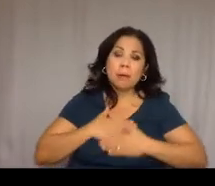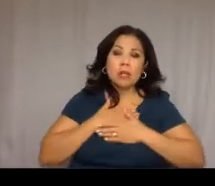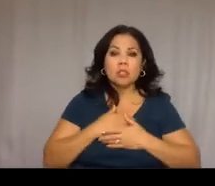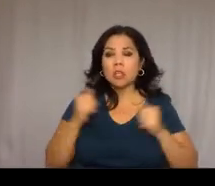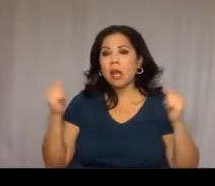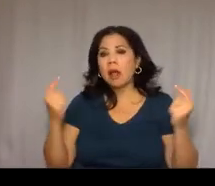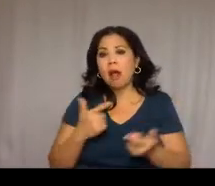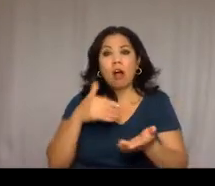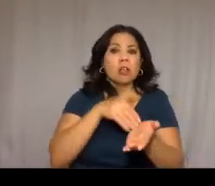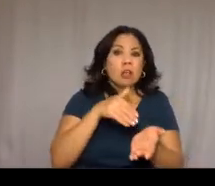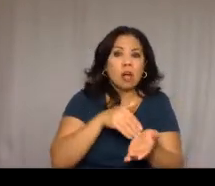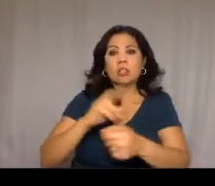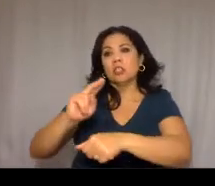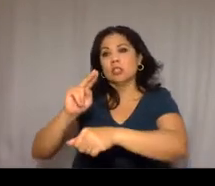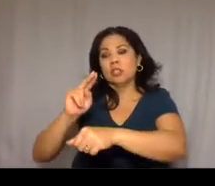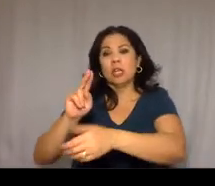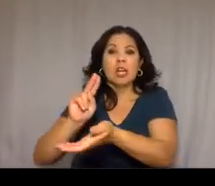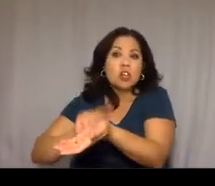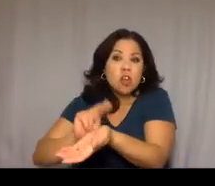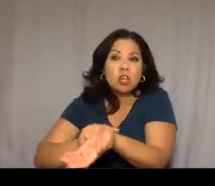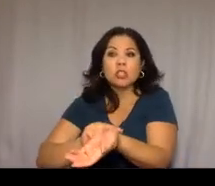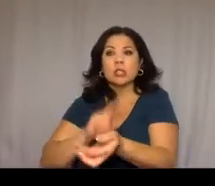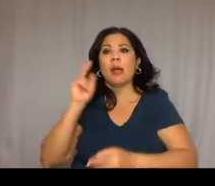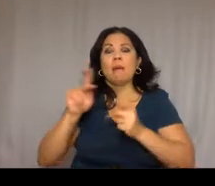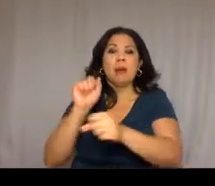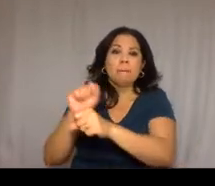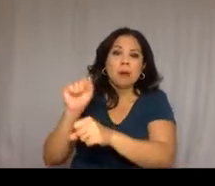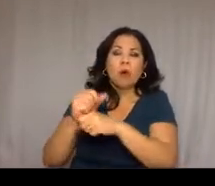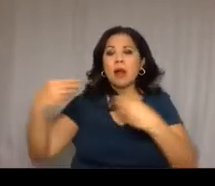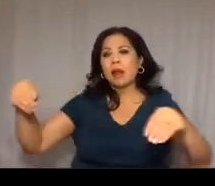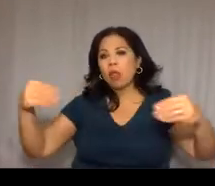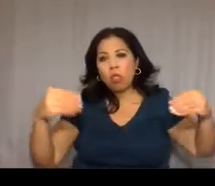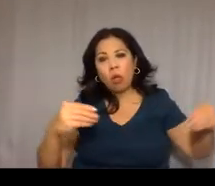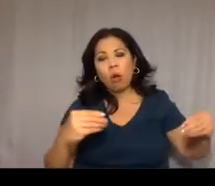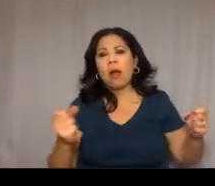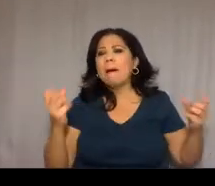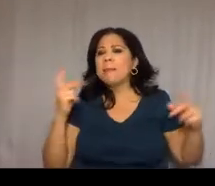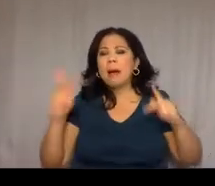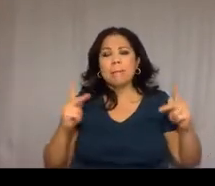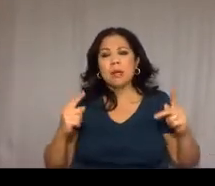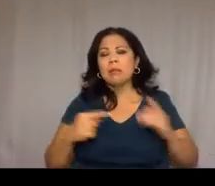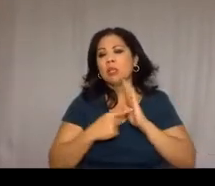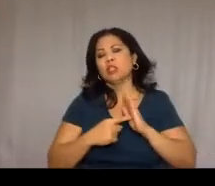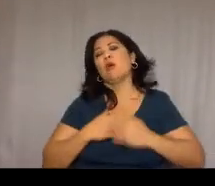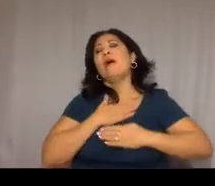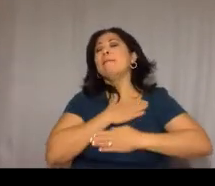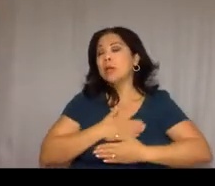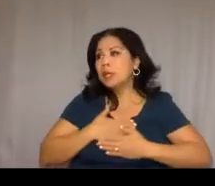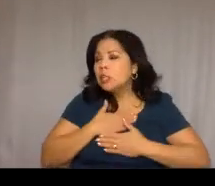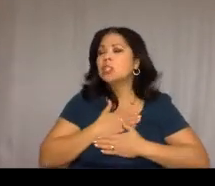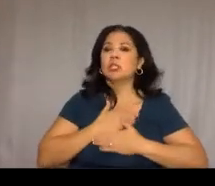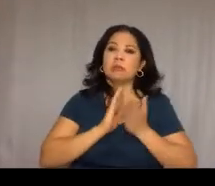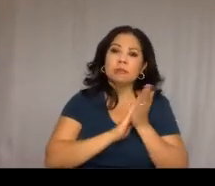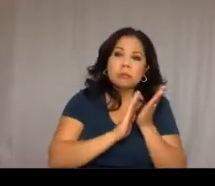the doctors and nurses and people who are working in stores. We have a lot of people to appreciate right now, guys. We